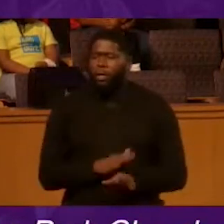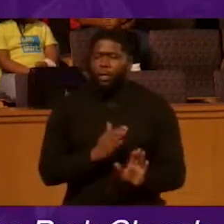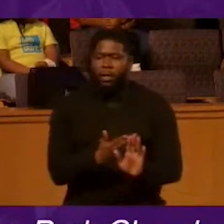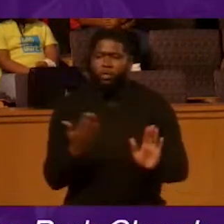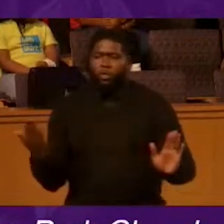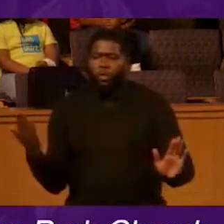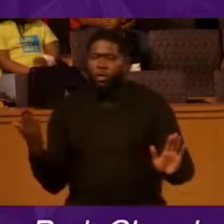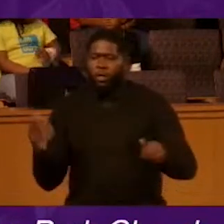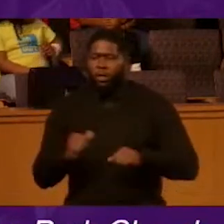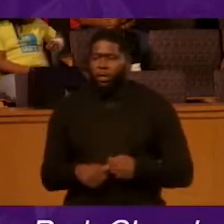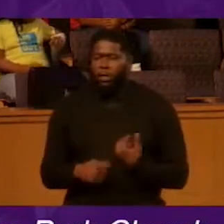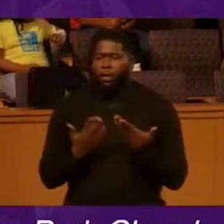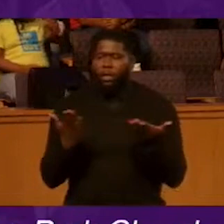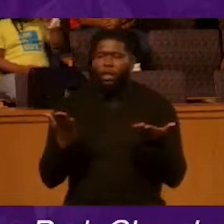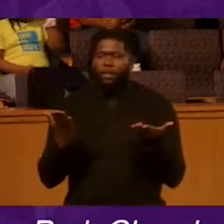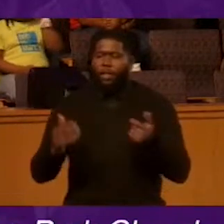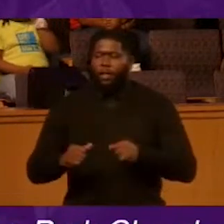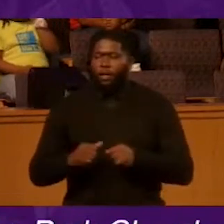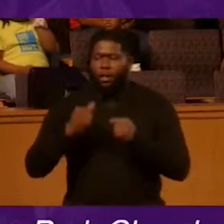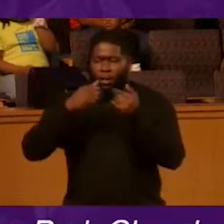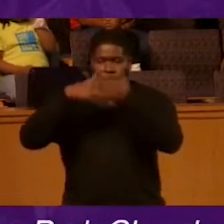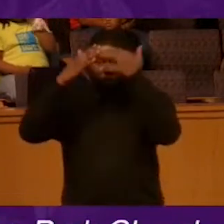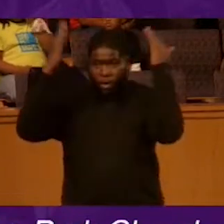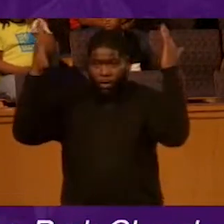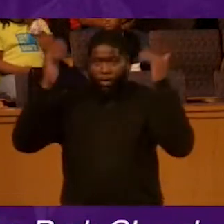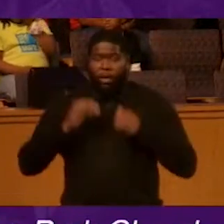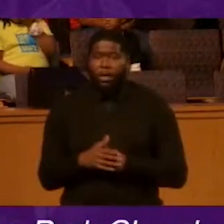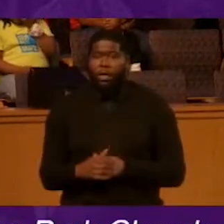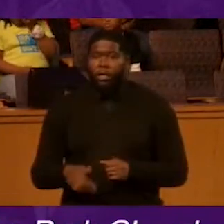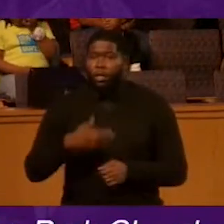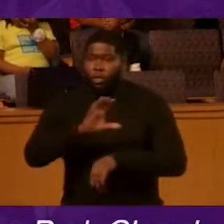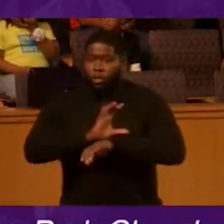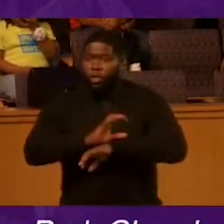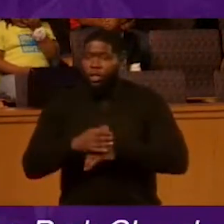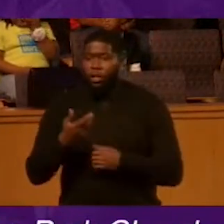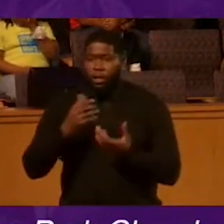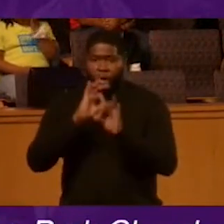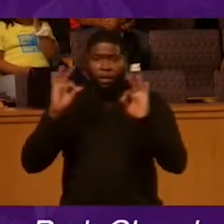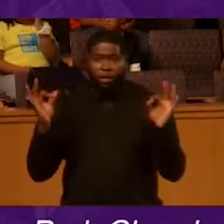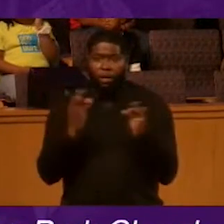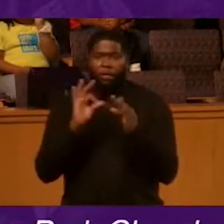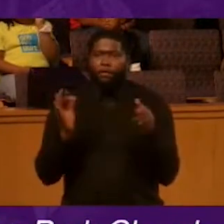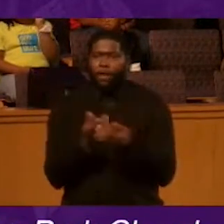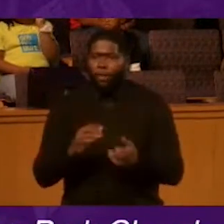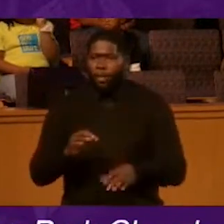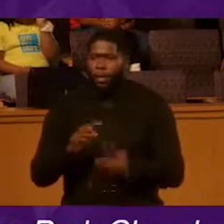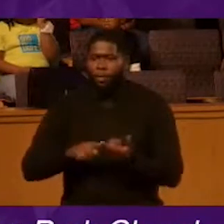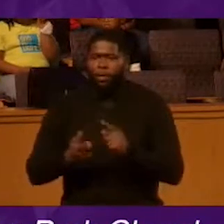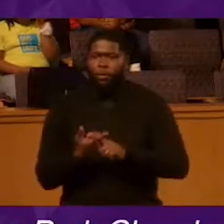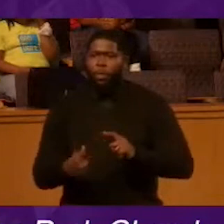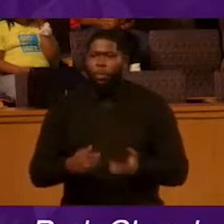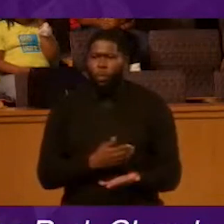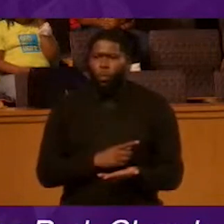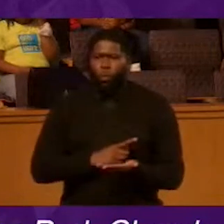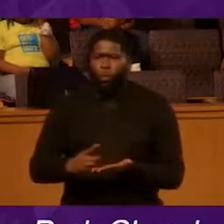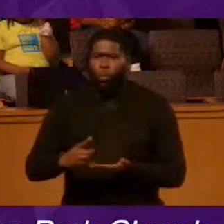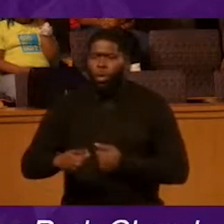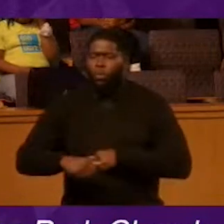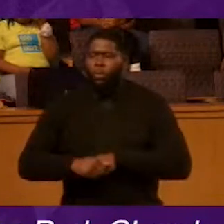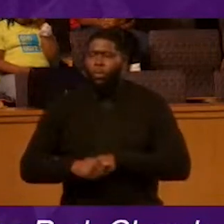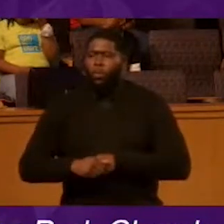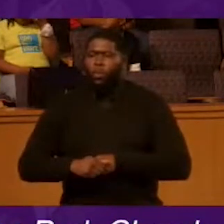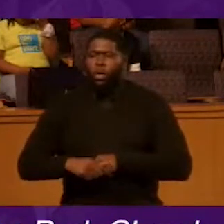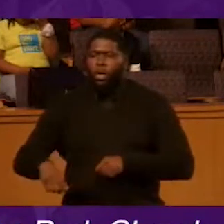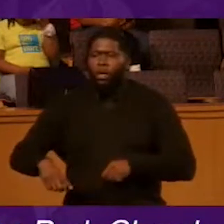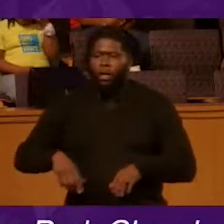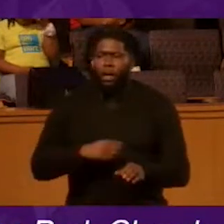generous Heavenly Father. Park Church family and friends, we are just 1 week away from the